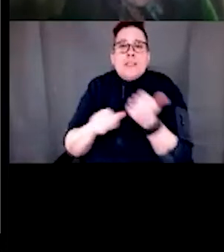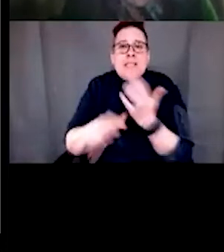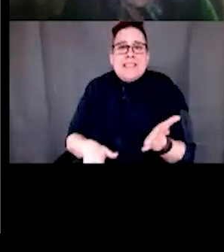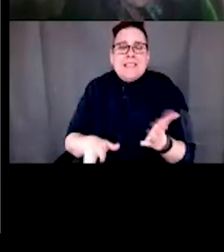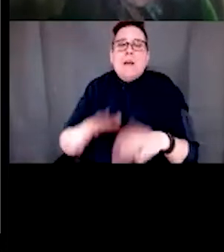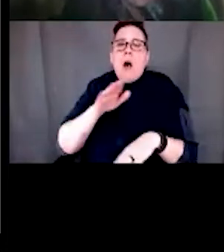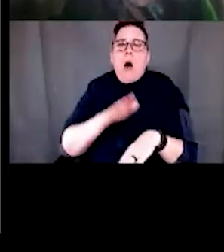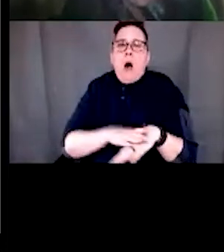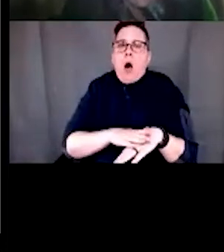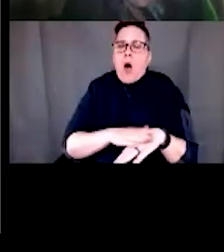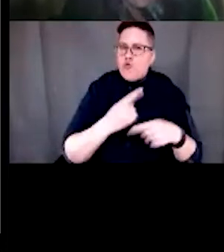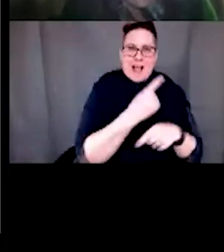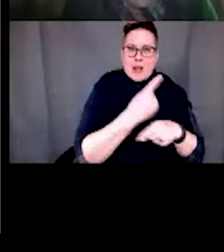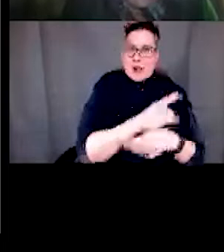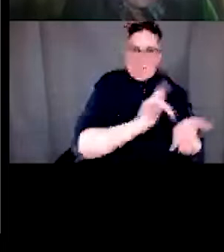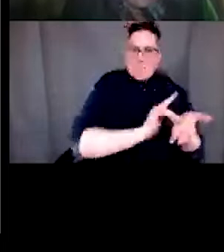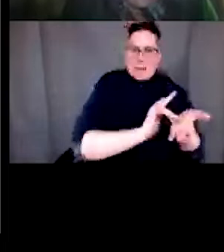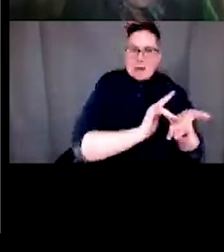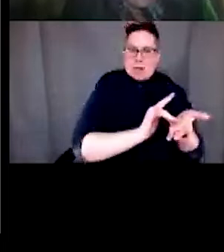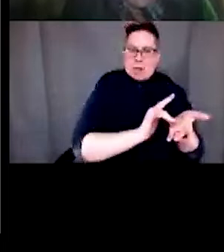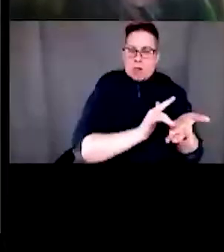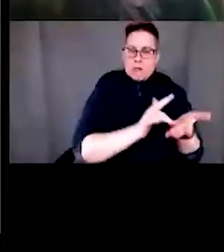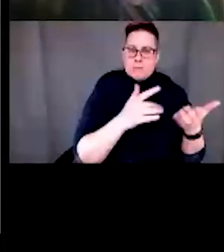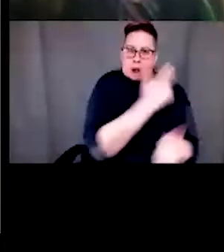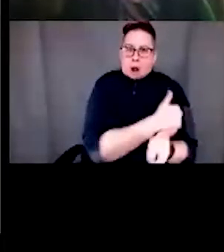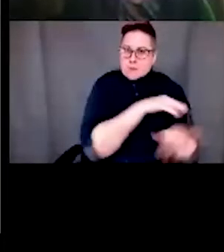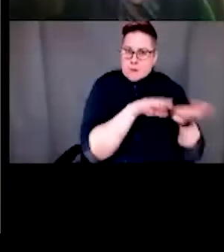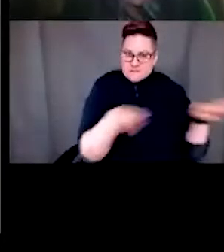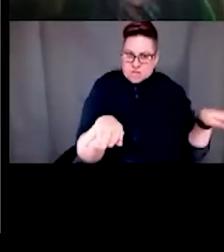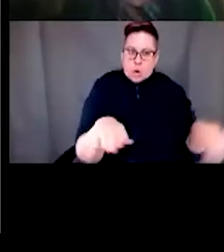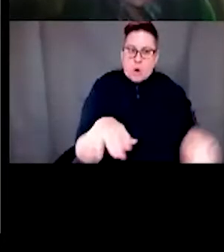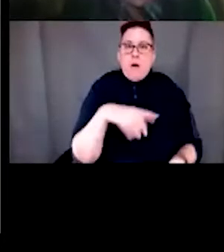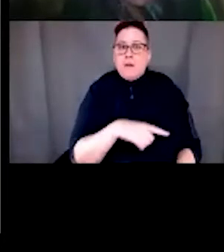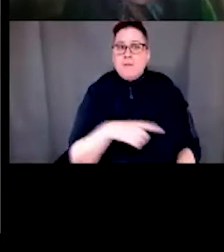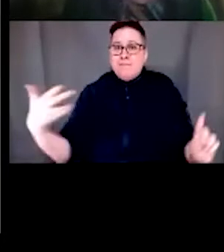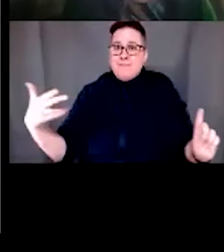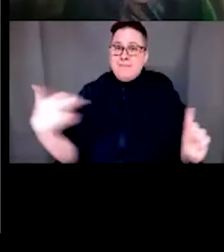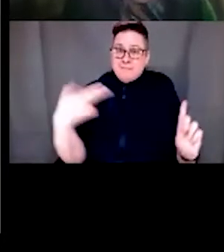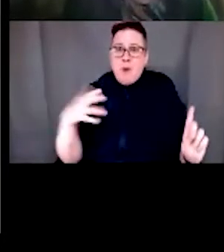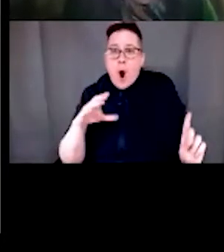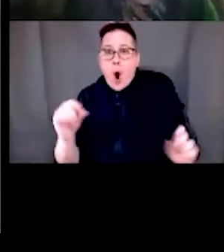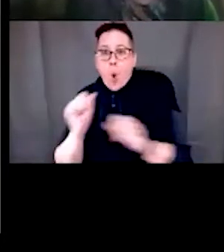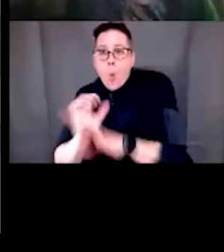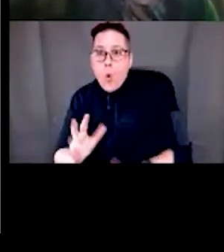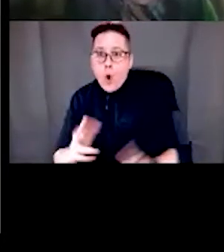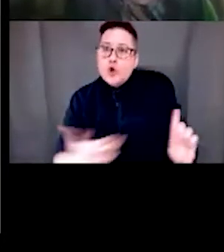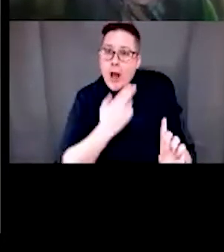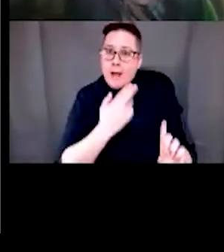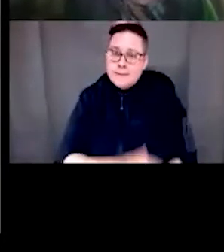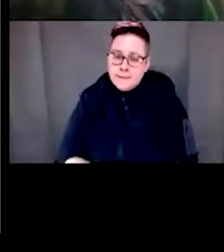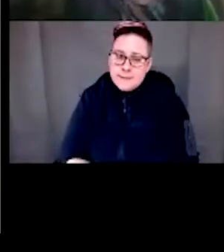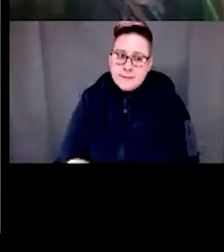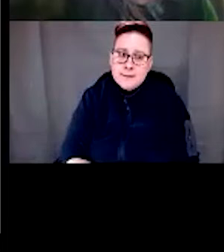floor, regular medical floor, who was gunned down by a coworker. And it